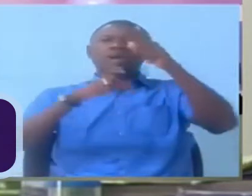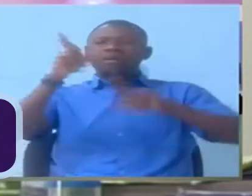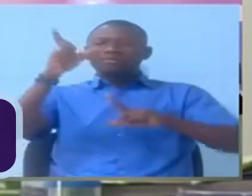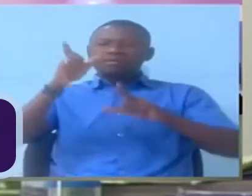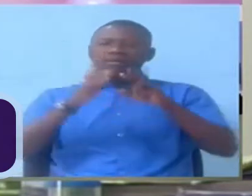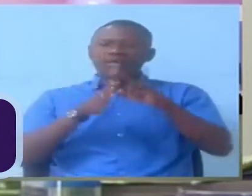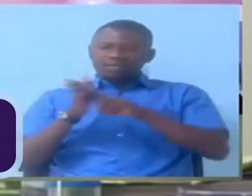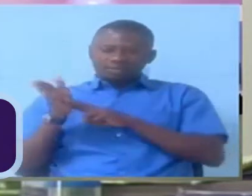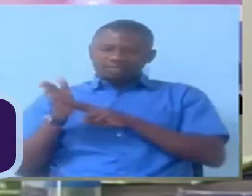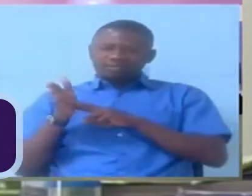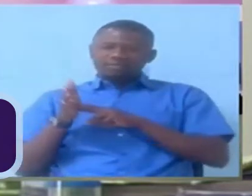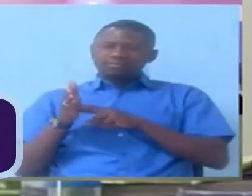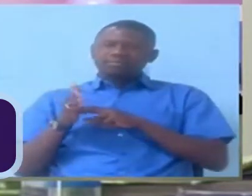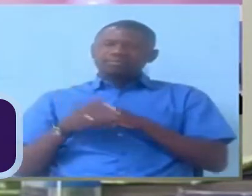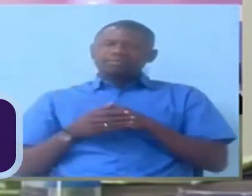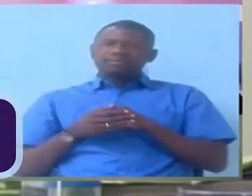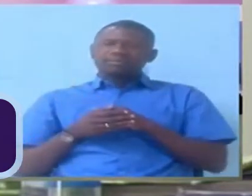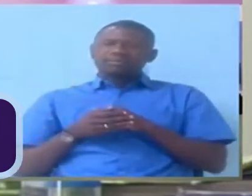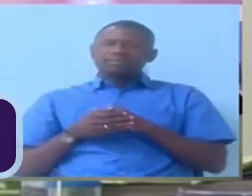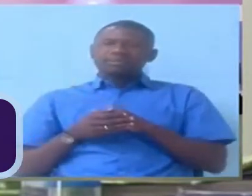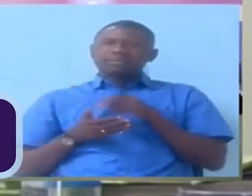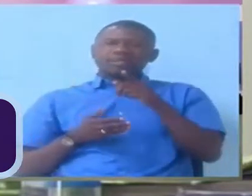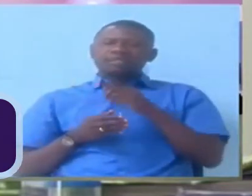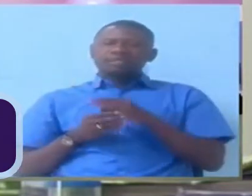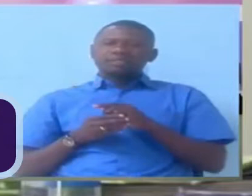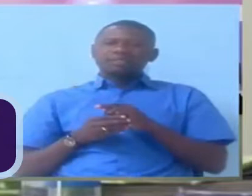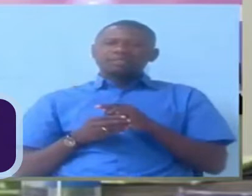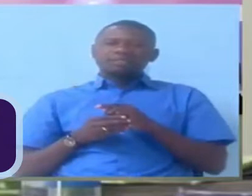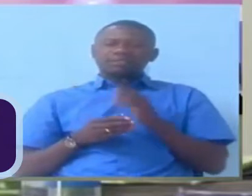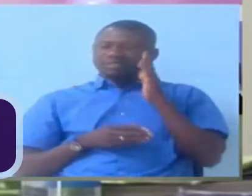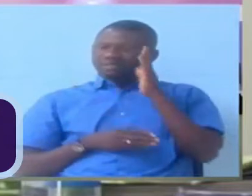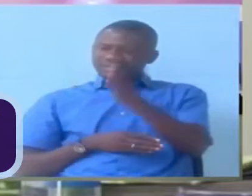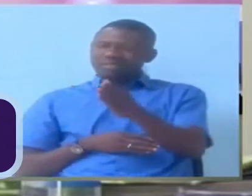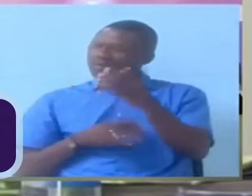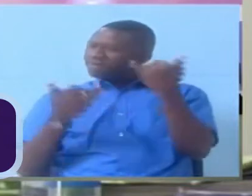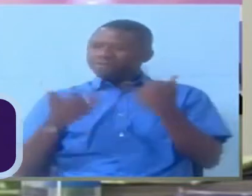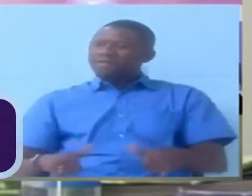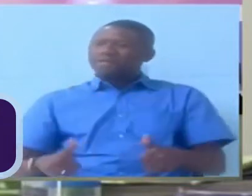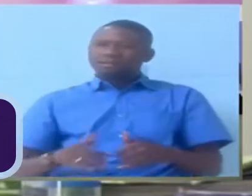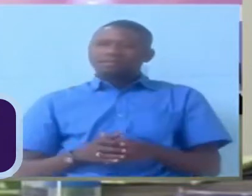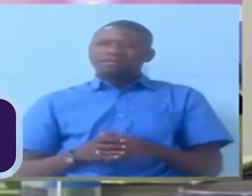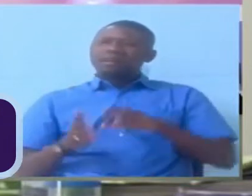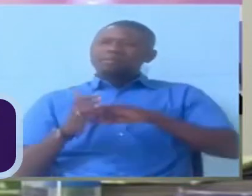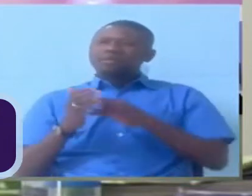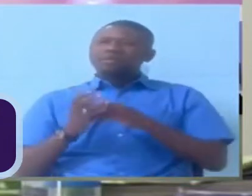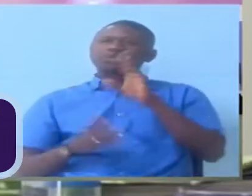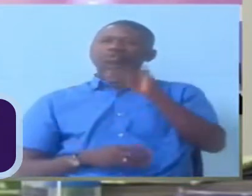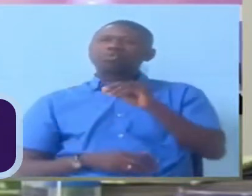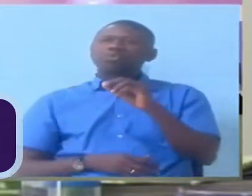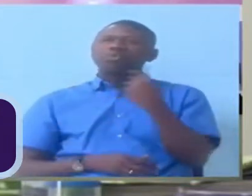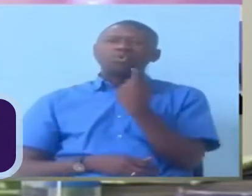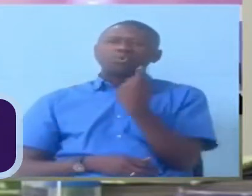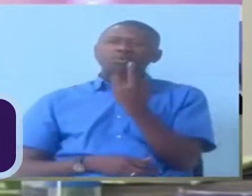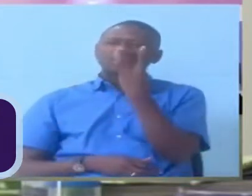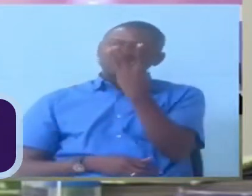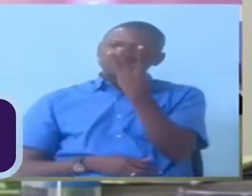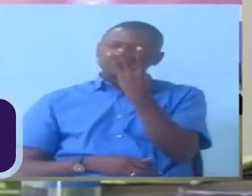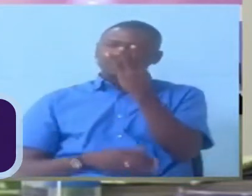I went to Nusrat to do a private GC. Ntata Nusrat le nga GC ilundi kontibo